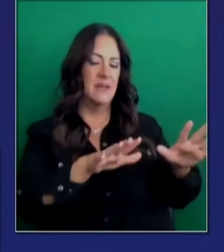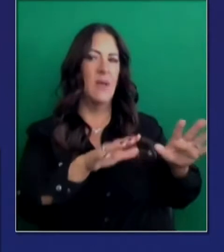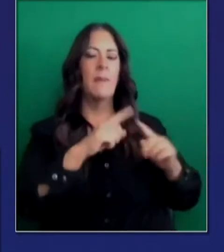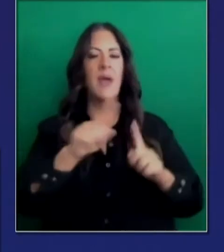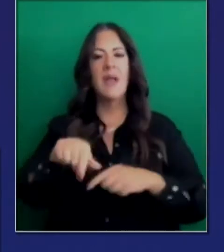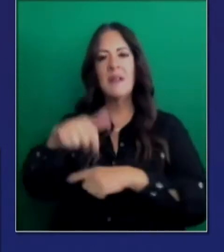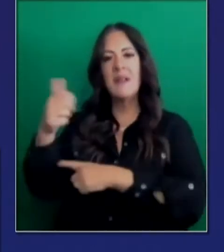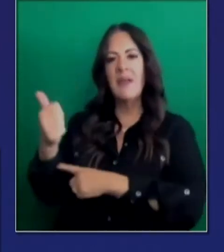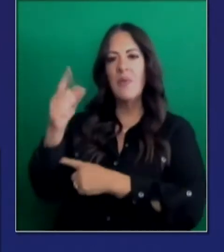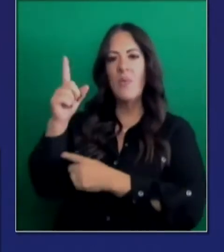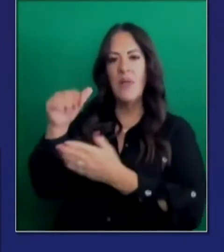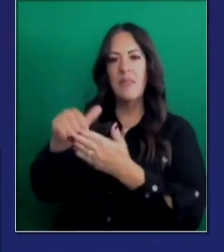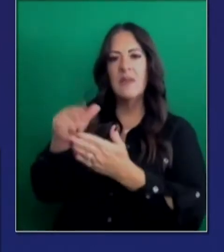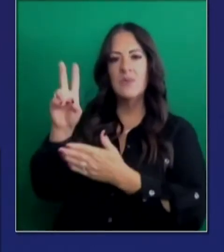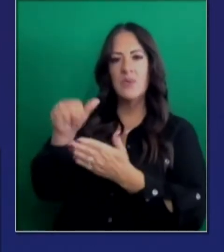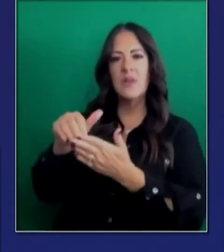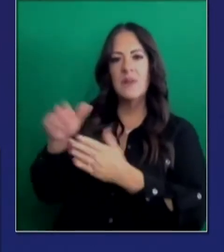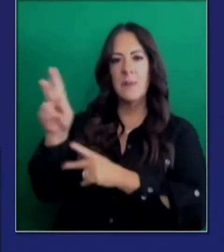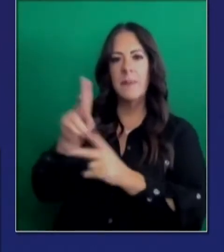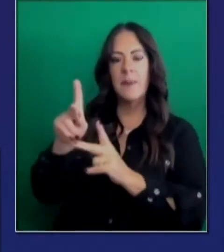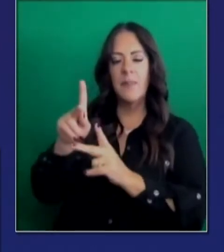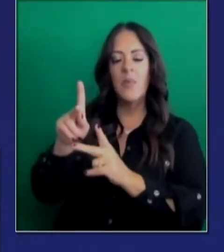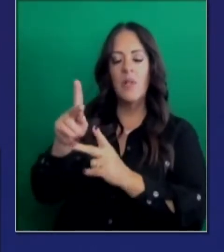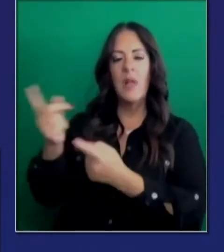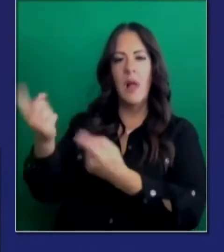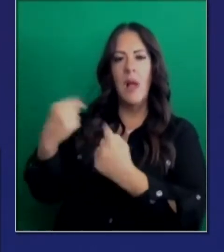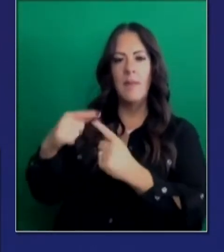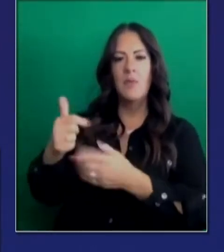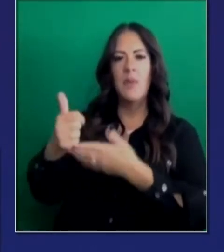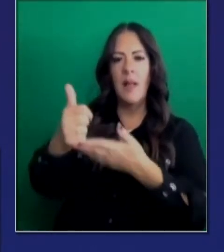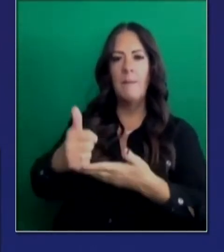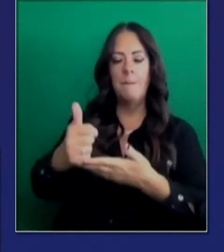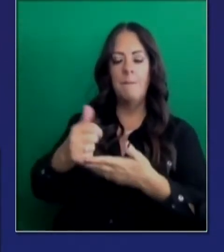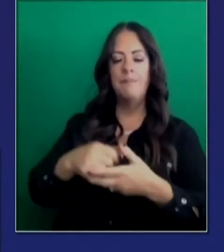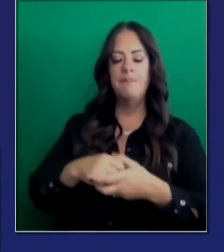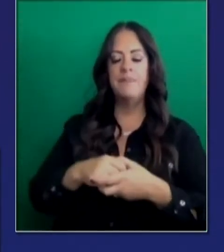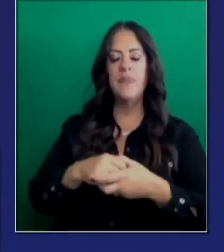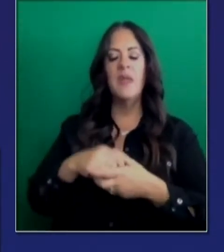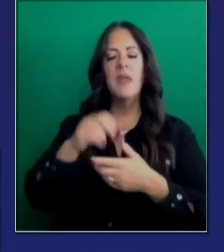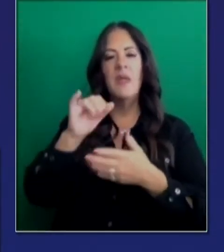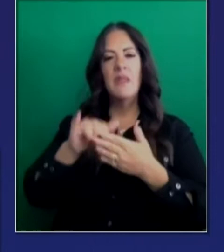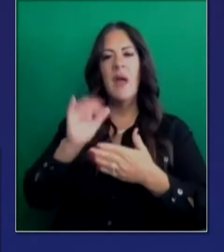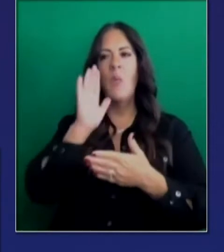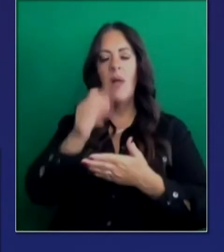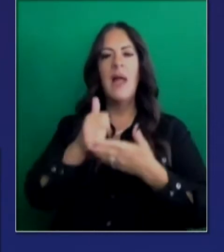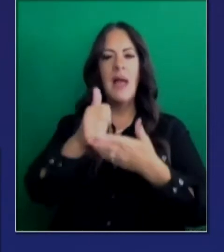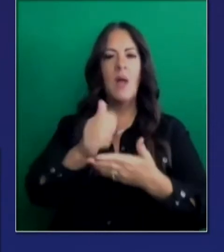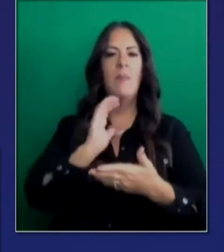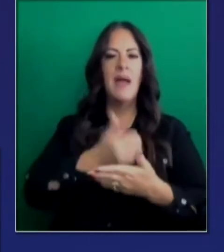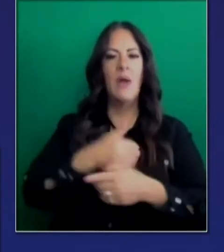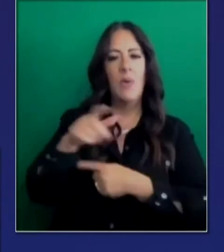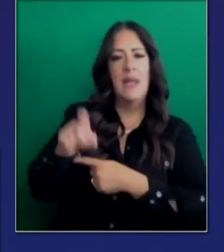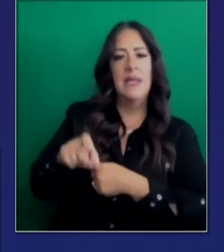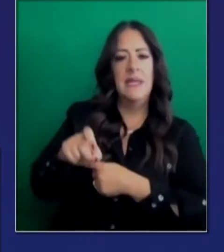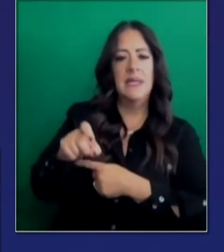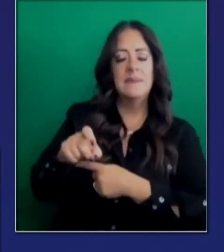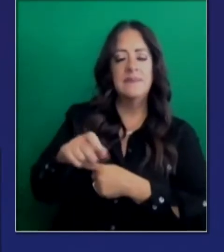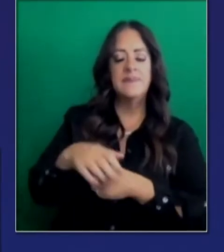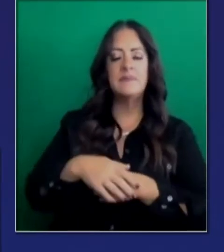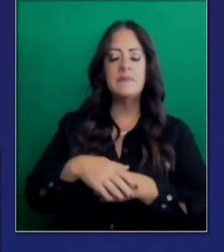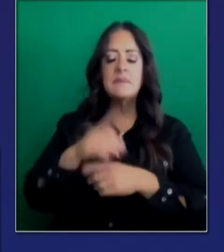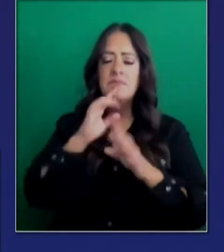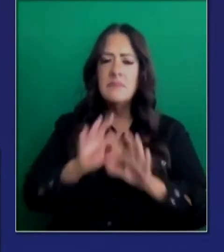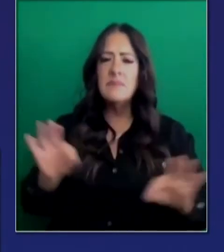on contract staff now in terms of addressing our staffing need. And I should note, and this is important,